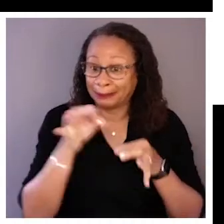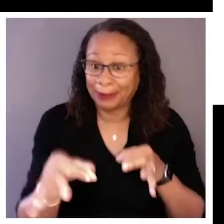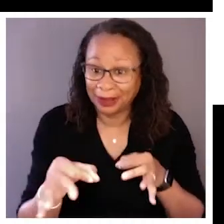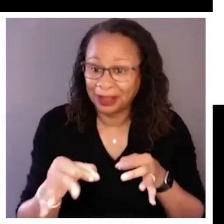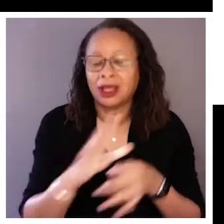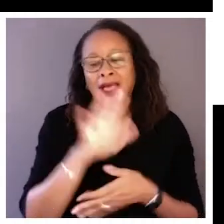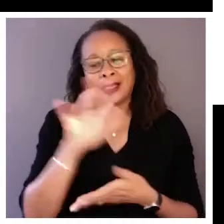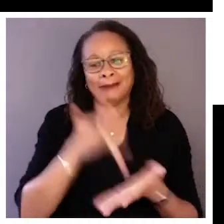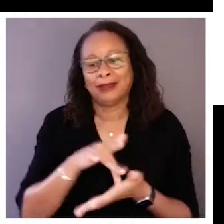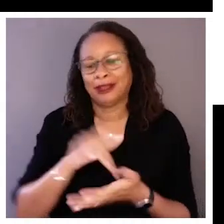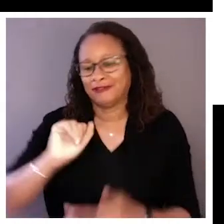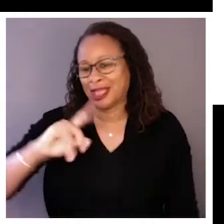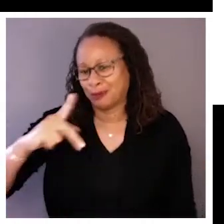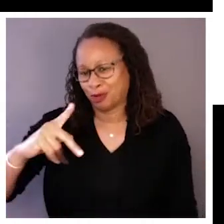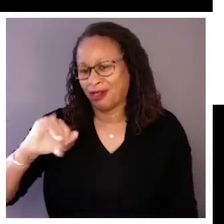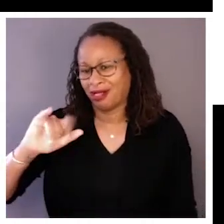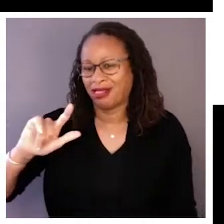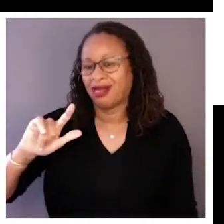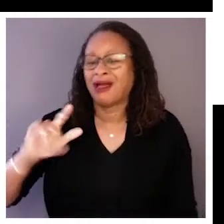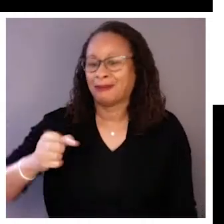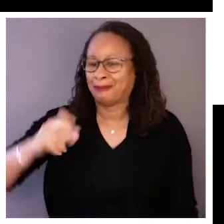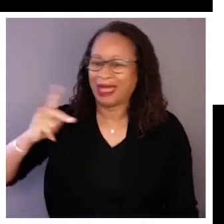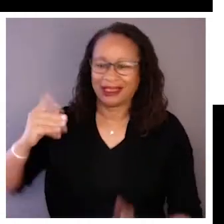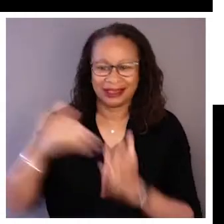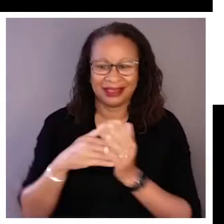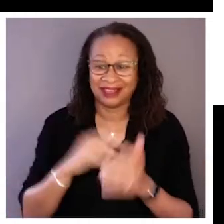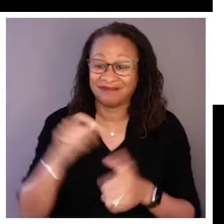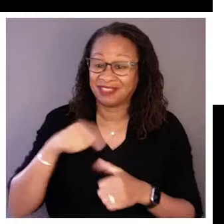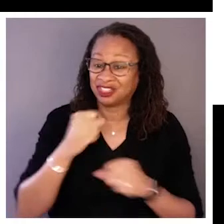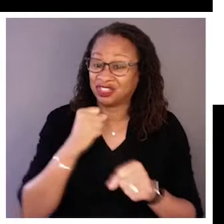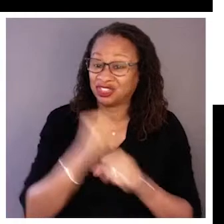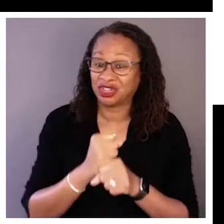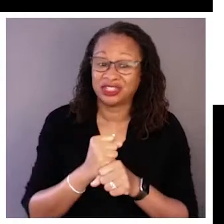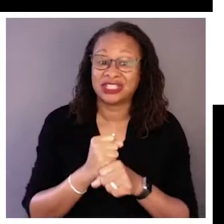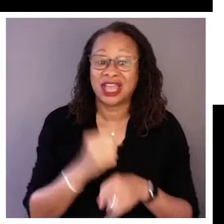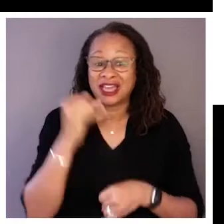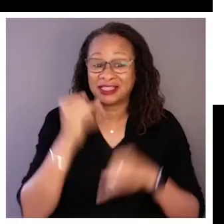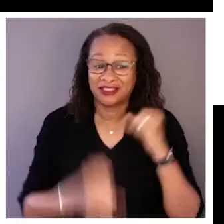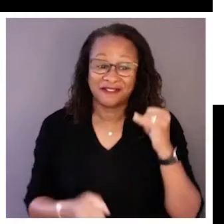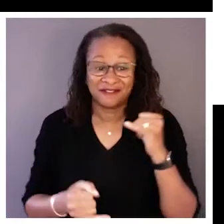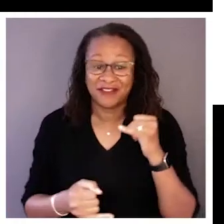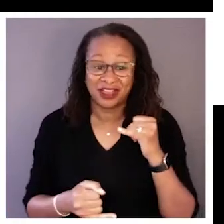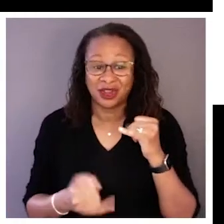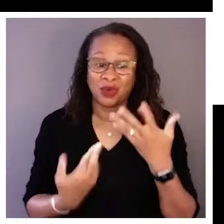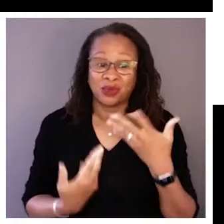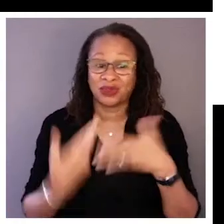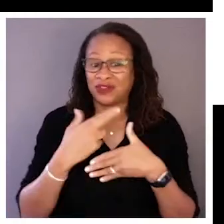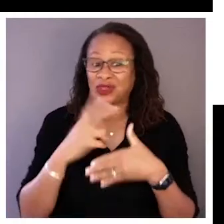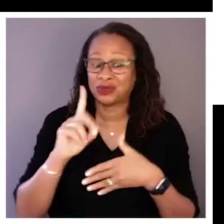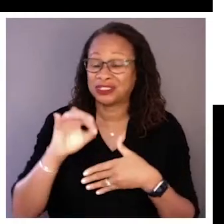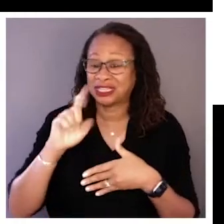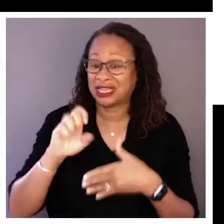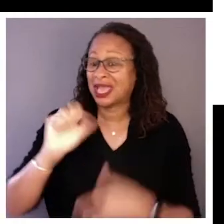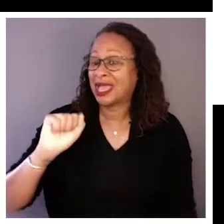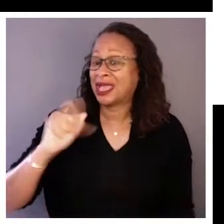as it always has been. Now this year, that filing due date is on the 18th. April